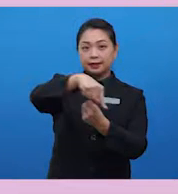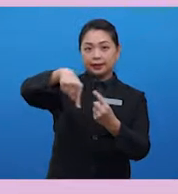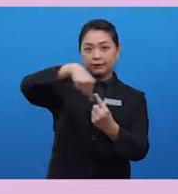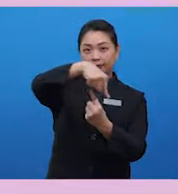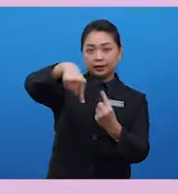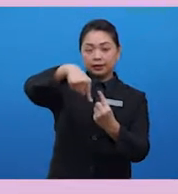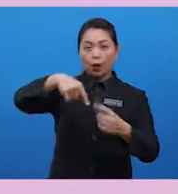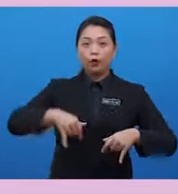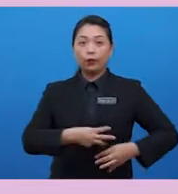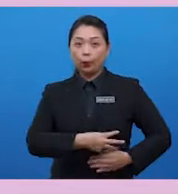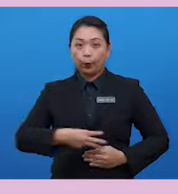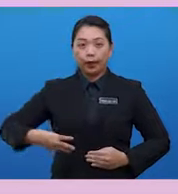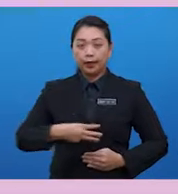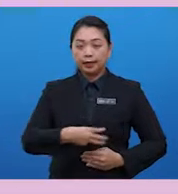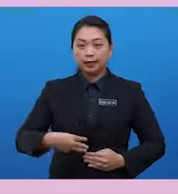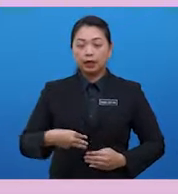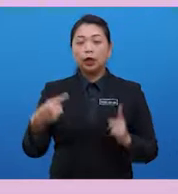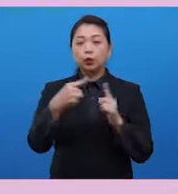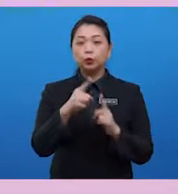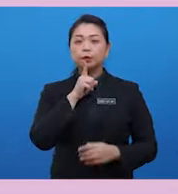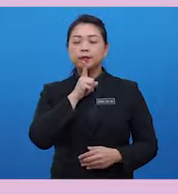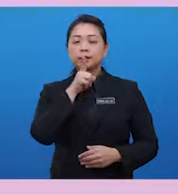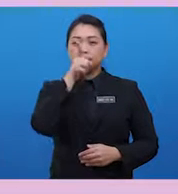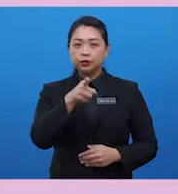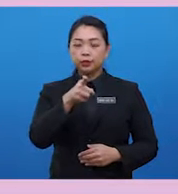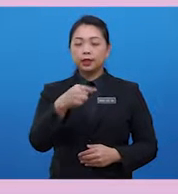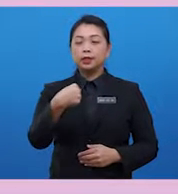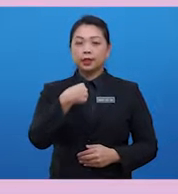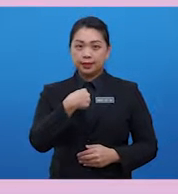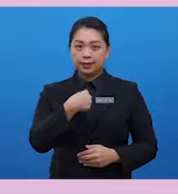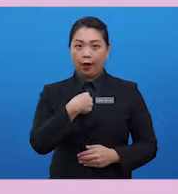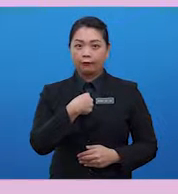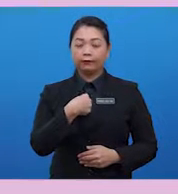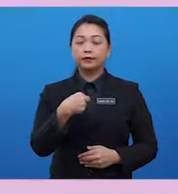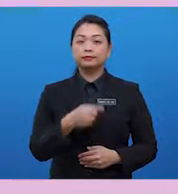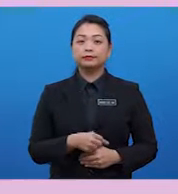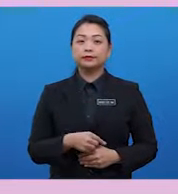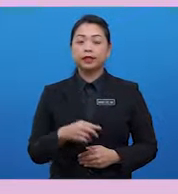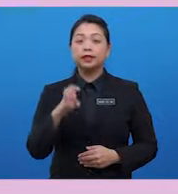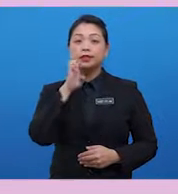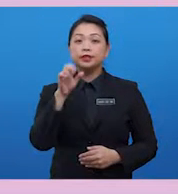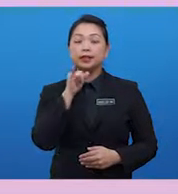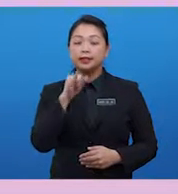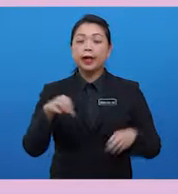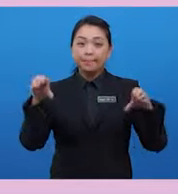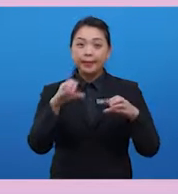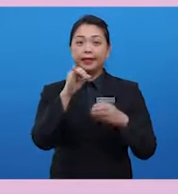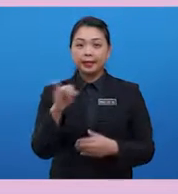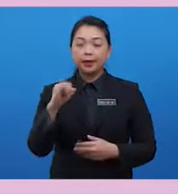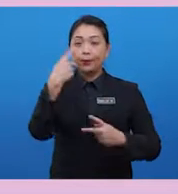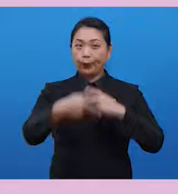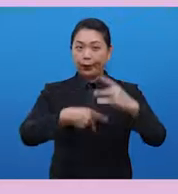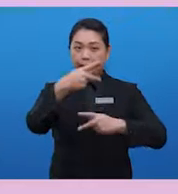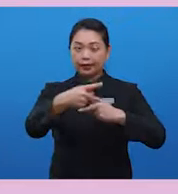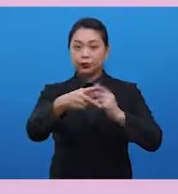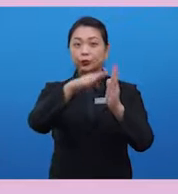waist in order to assure herself that she is making progress in reducing